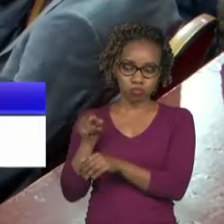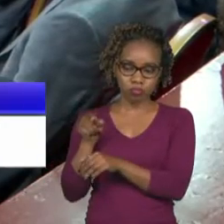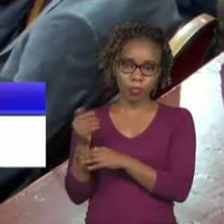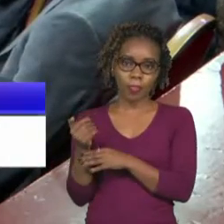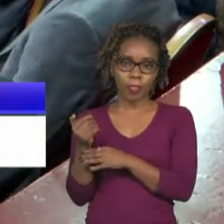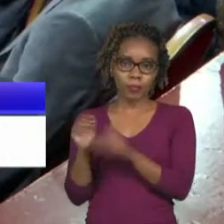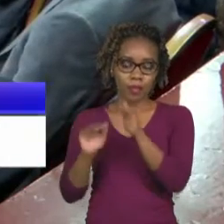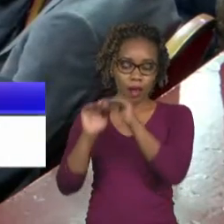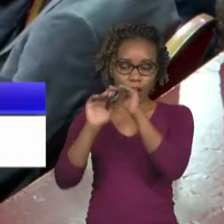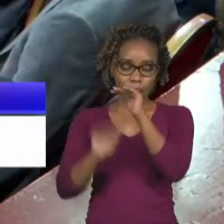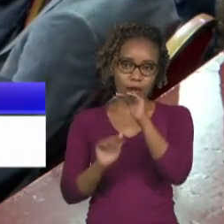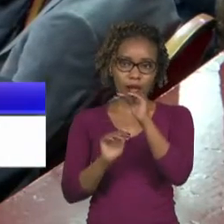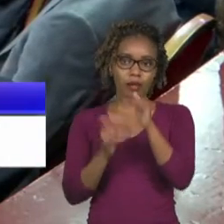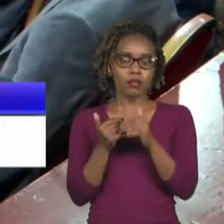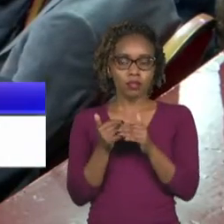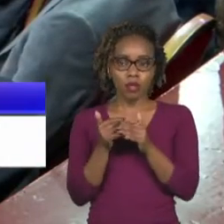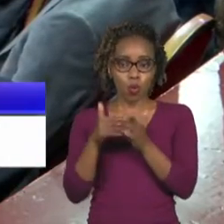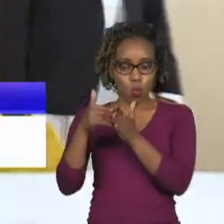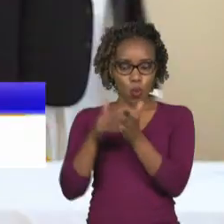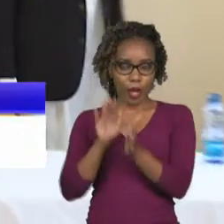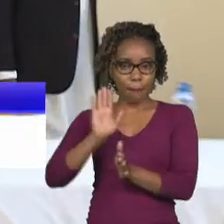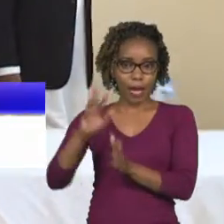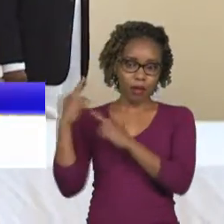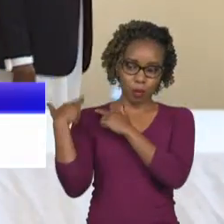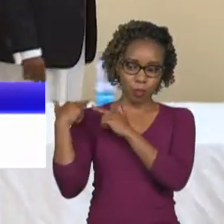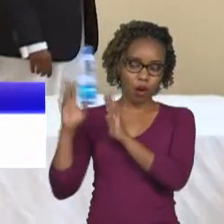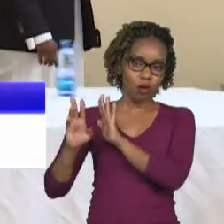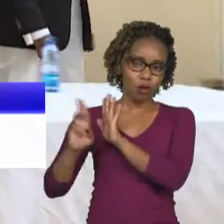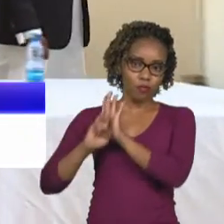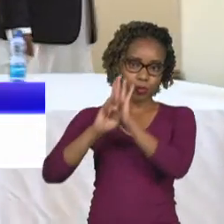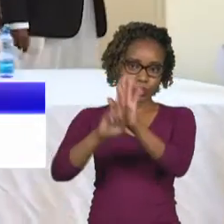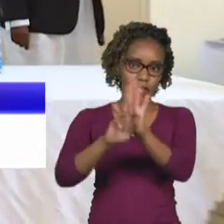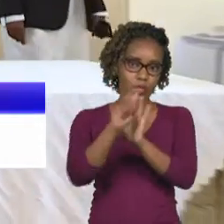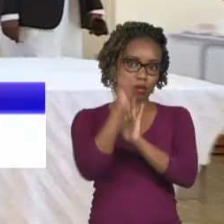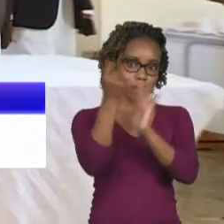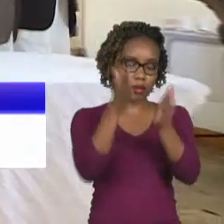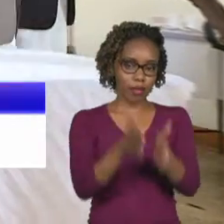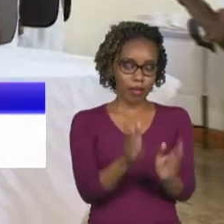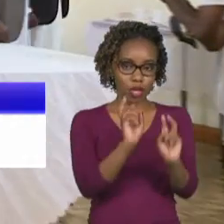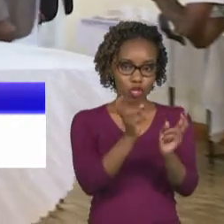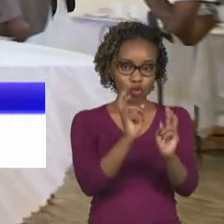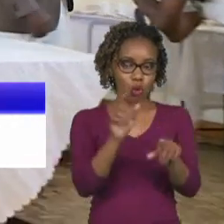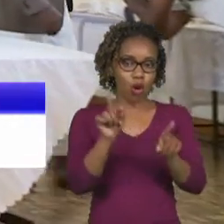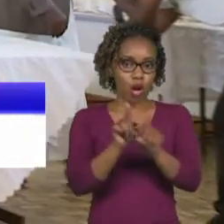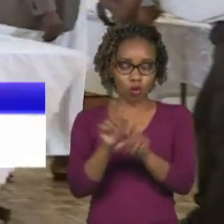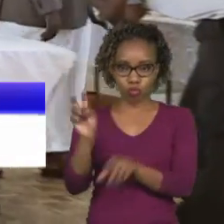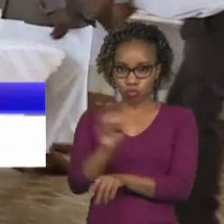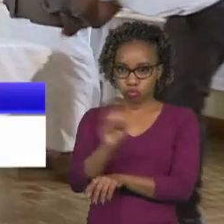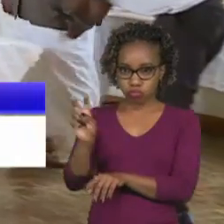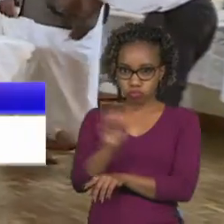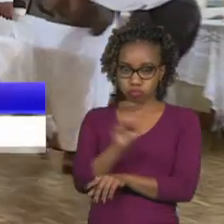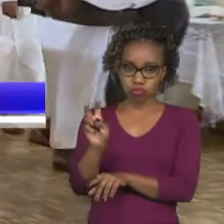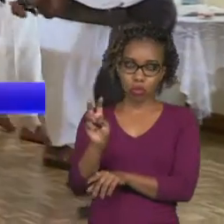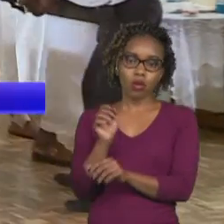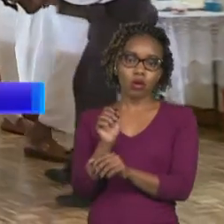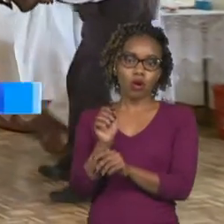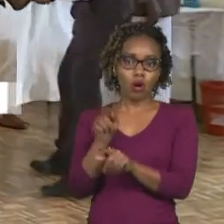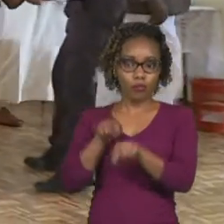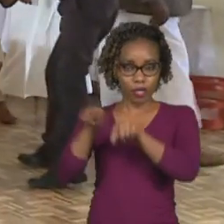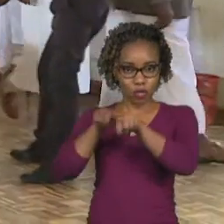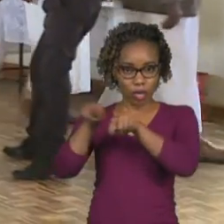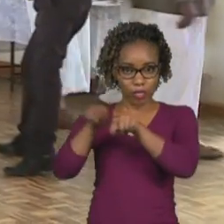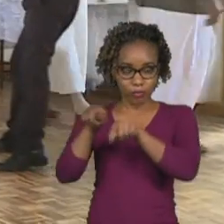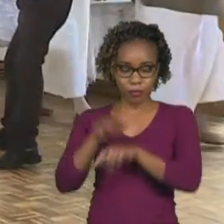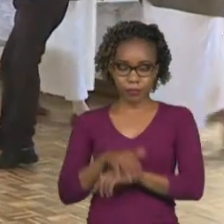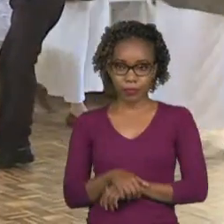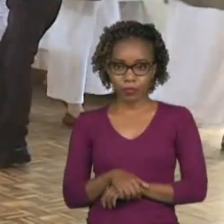the executive, weakening its role of representing Mwananchi issues and oversight excesses of the executive. Andrew